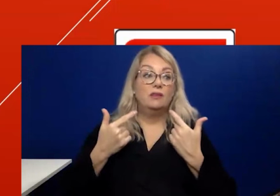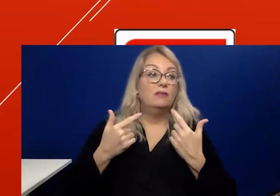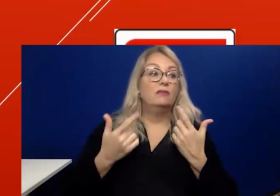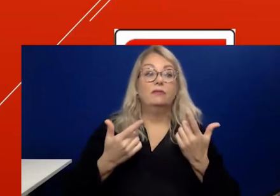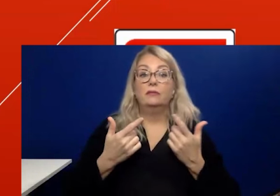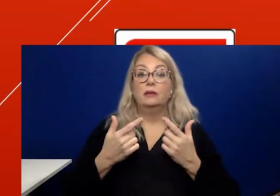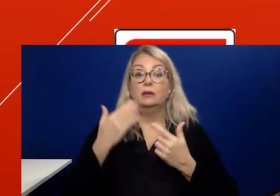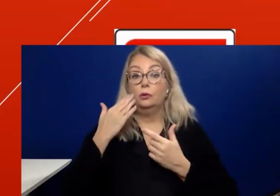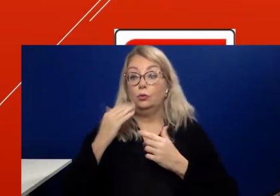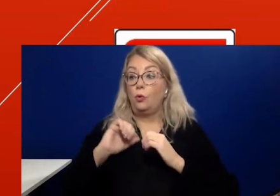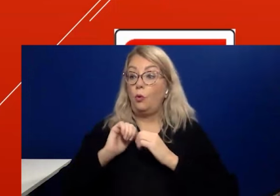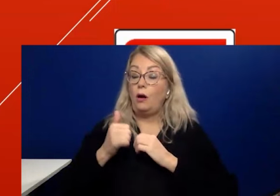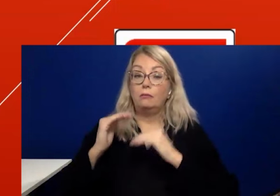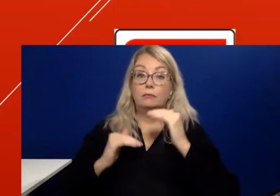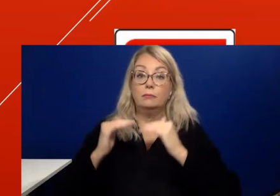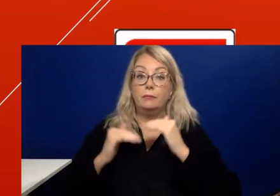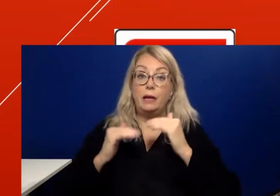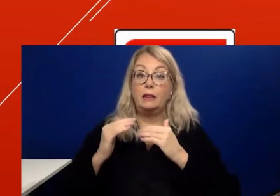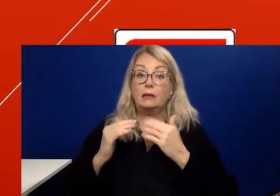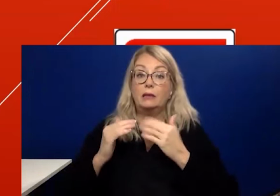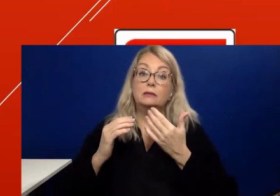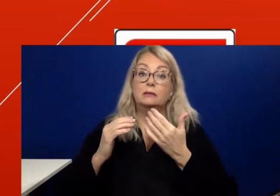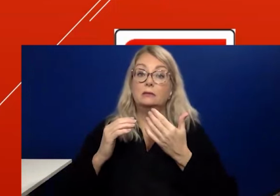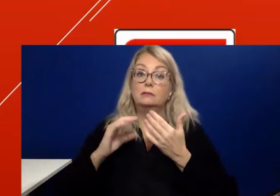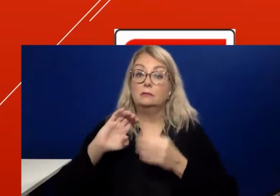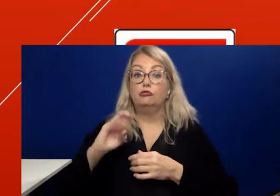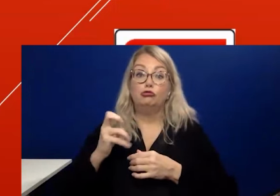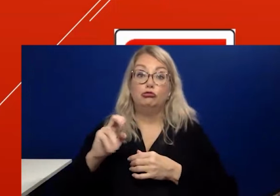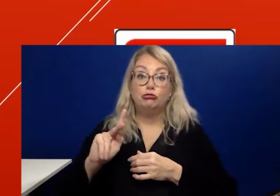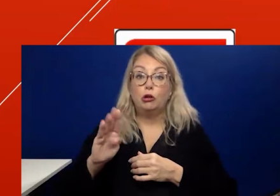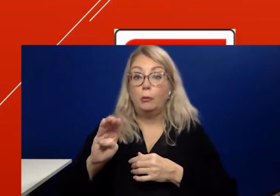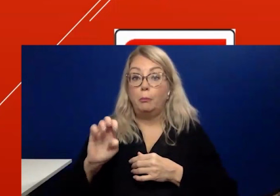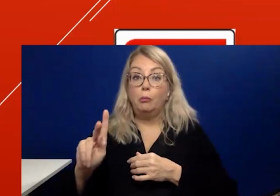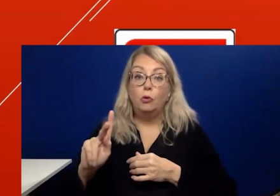checkbook, well, at least you have some idea of what balancing a checkbook's like, right?